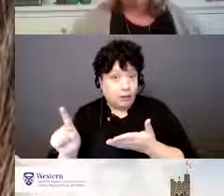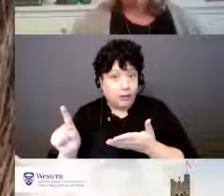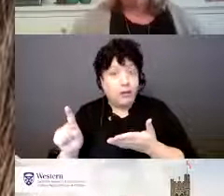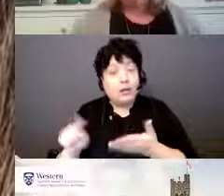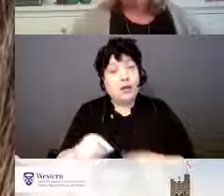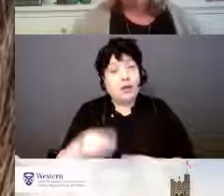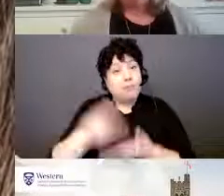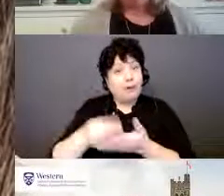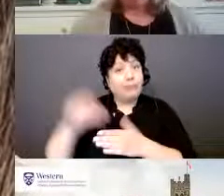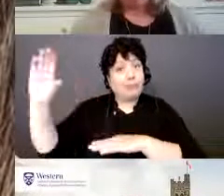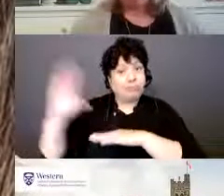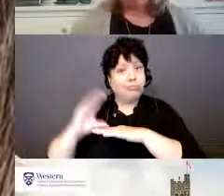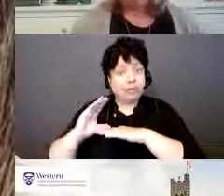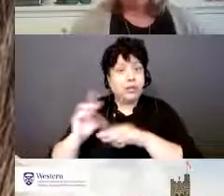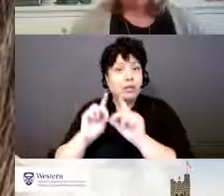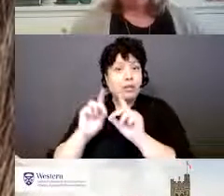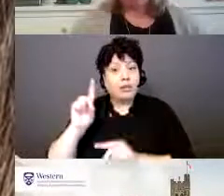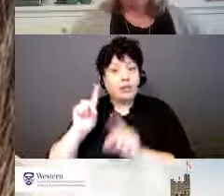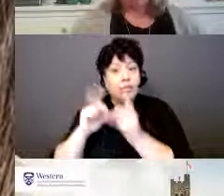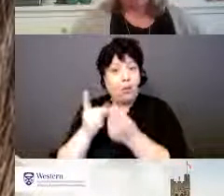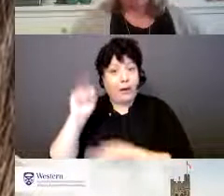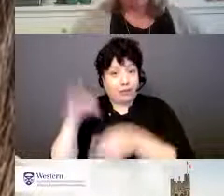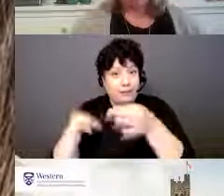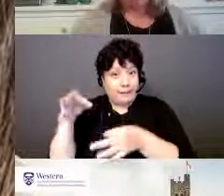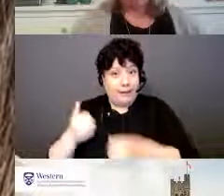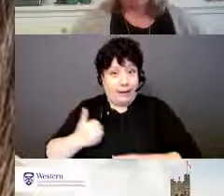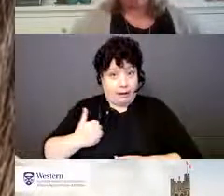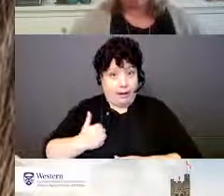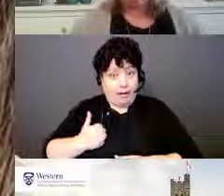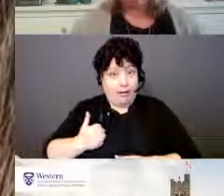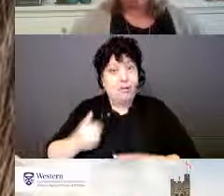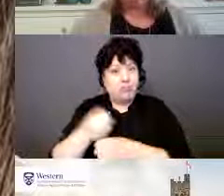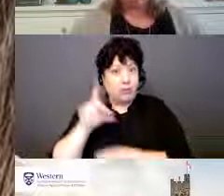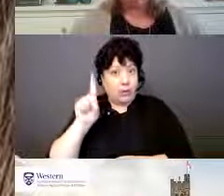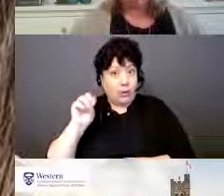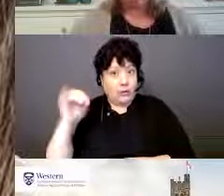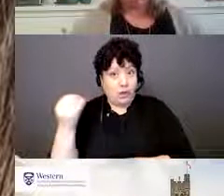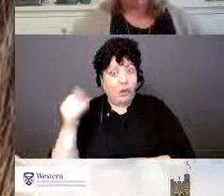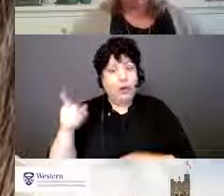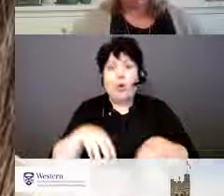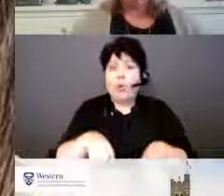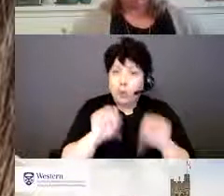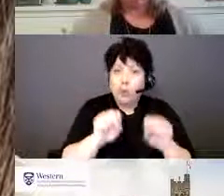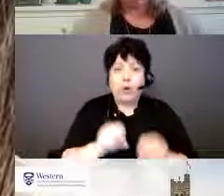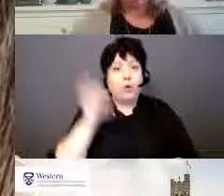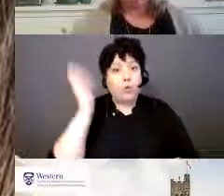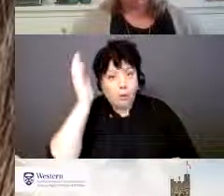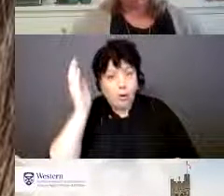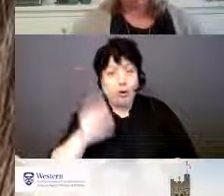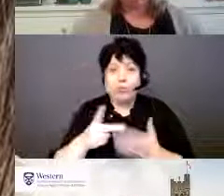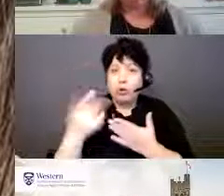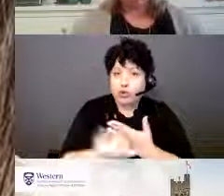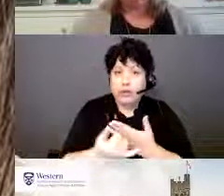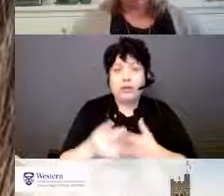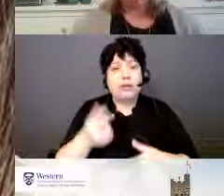received money through the Department of Justice Canada to do a number of webinars and some different projects. And we did an